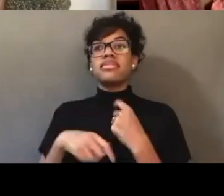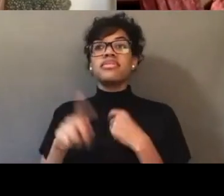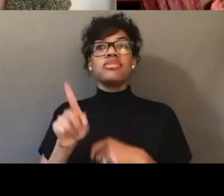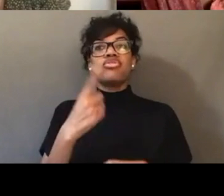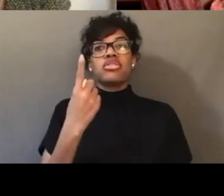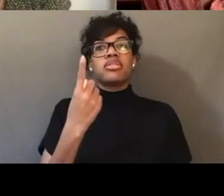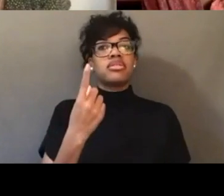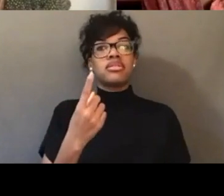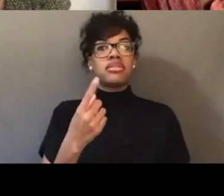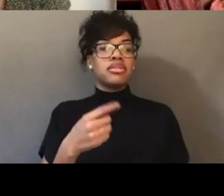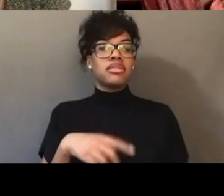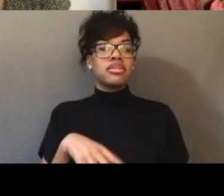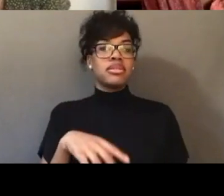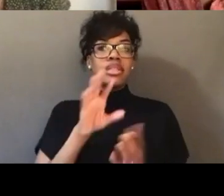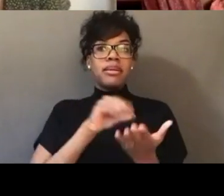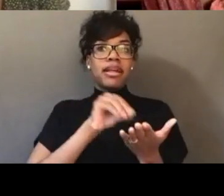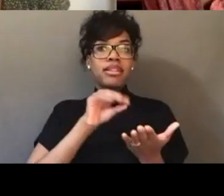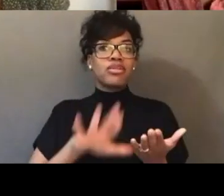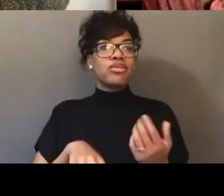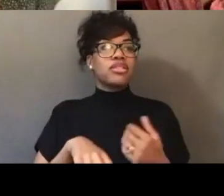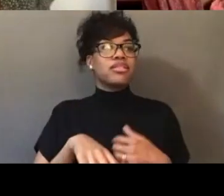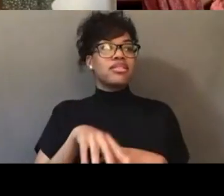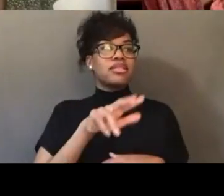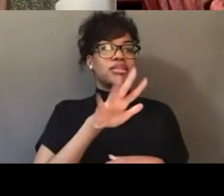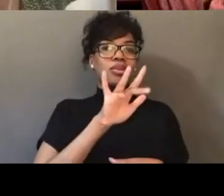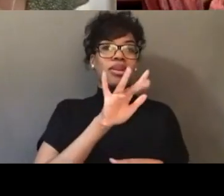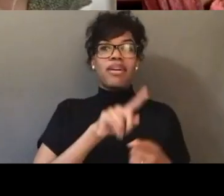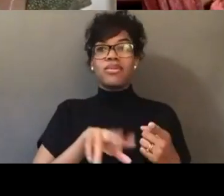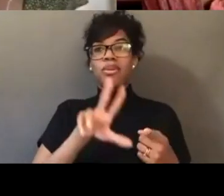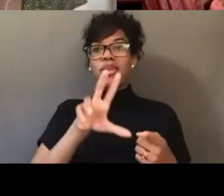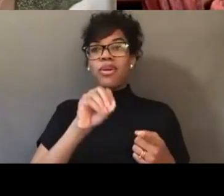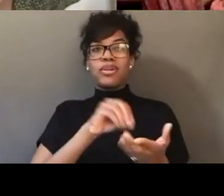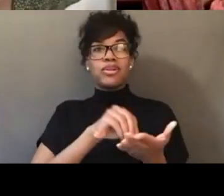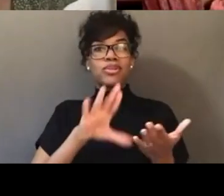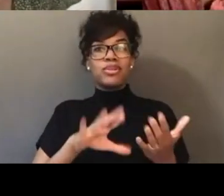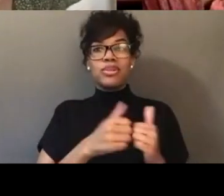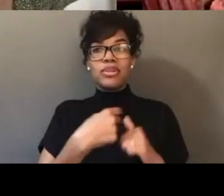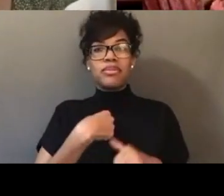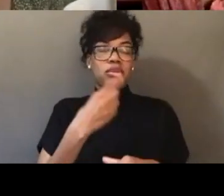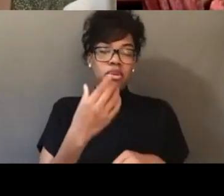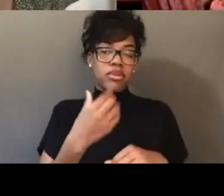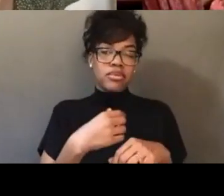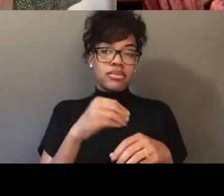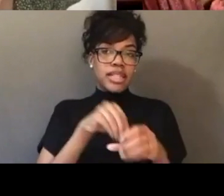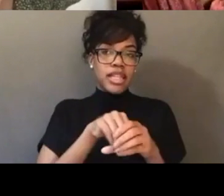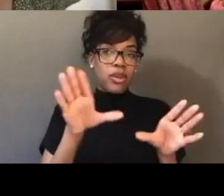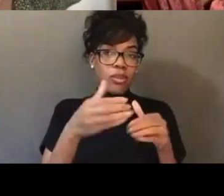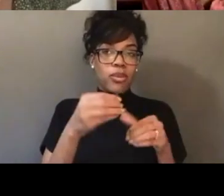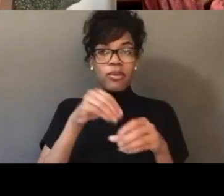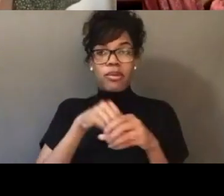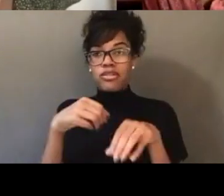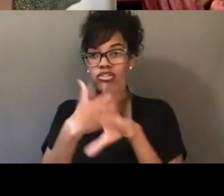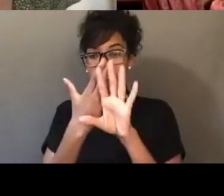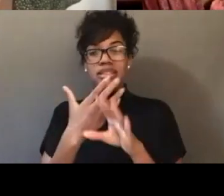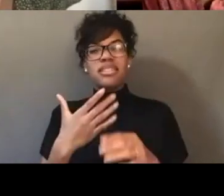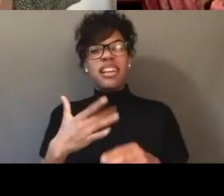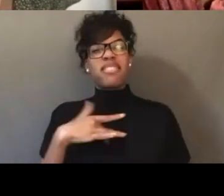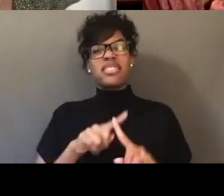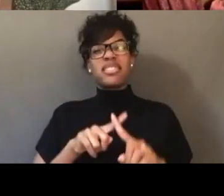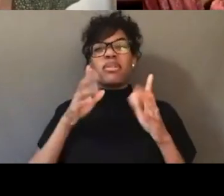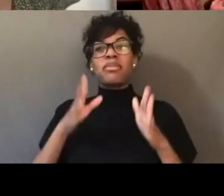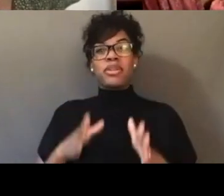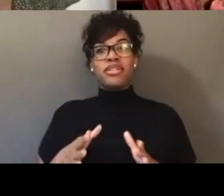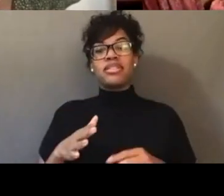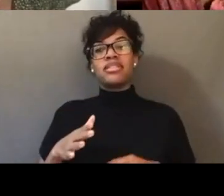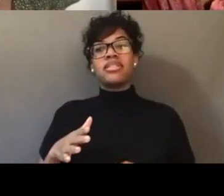to 30 kids that are in the room with me or on the screen with me right now. So like authenticity,